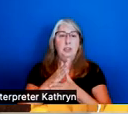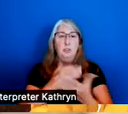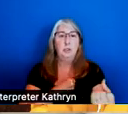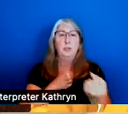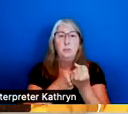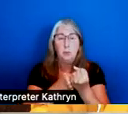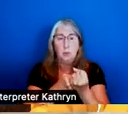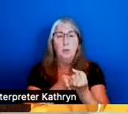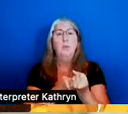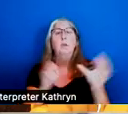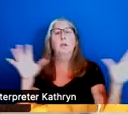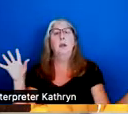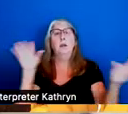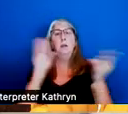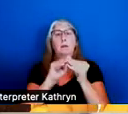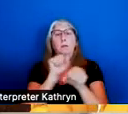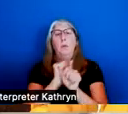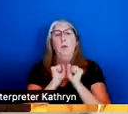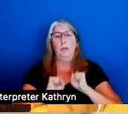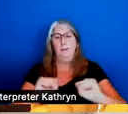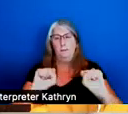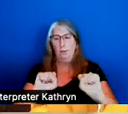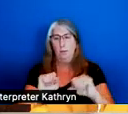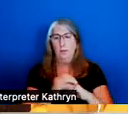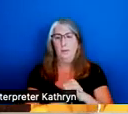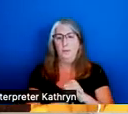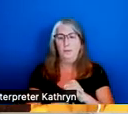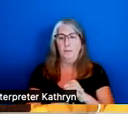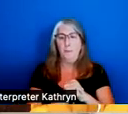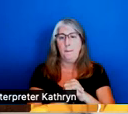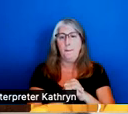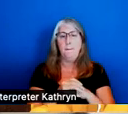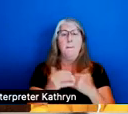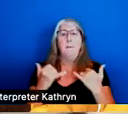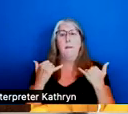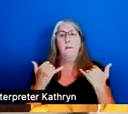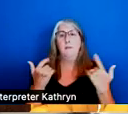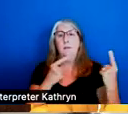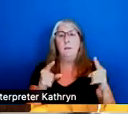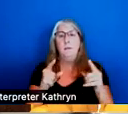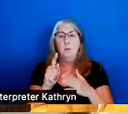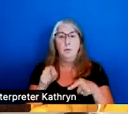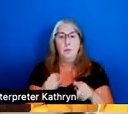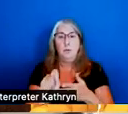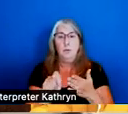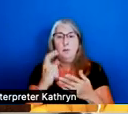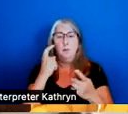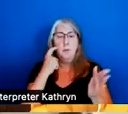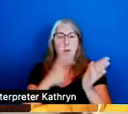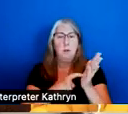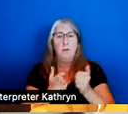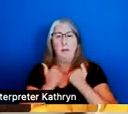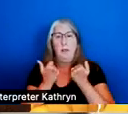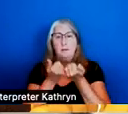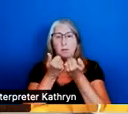support in our collective work and efforts. This, I think, at a time when we are acknowledging the lives that have been